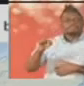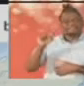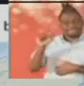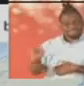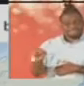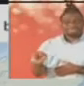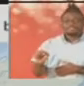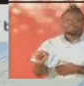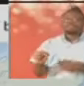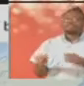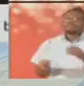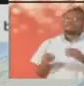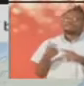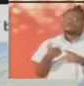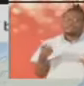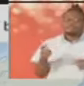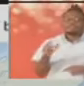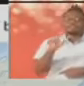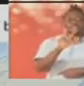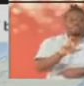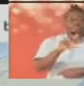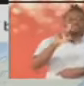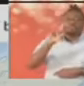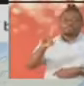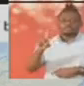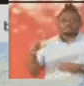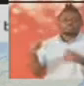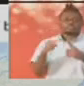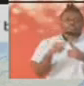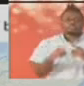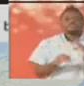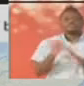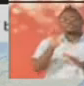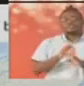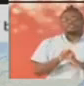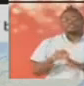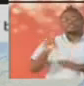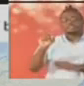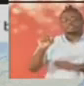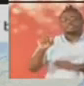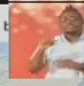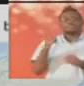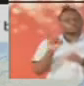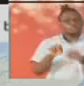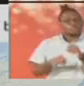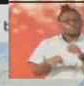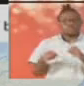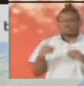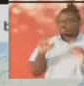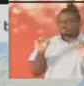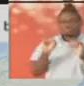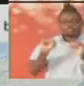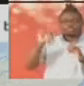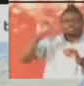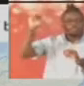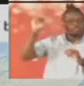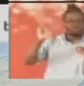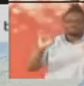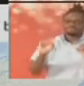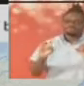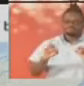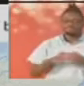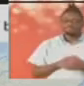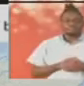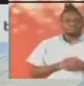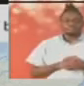January to the 20th of February, during which period they would not have had any cases in Tobago. The case in Tobago, which would have been recorded over the weekend, would